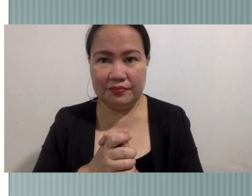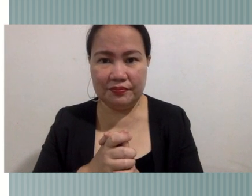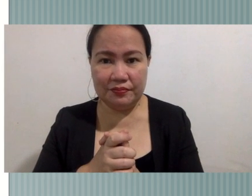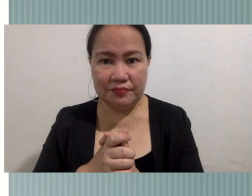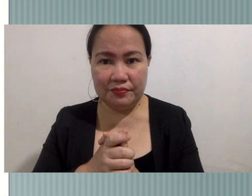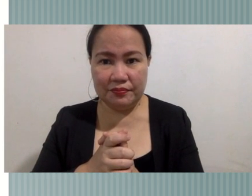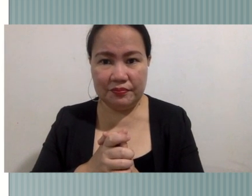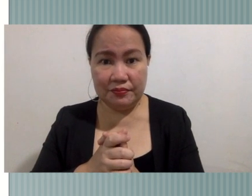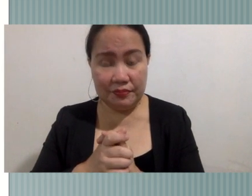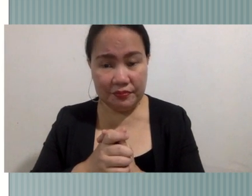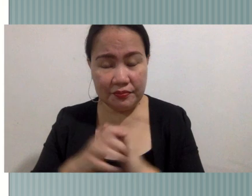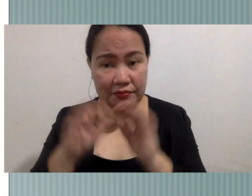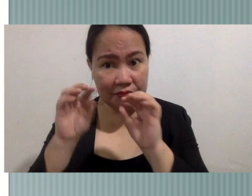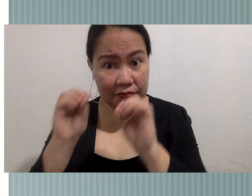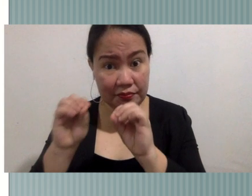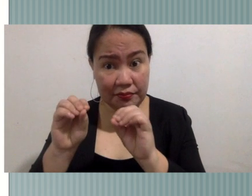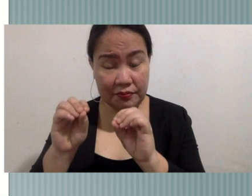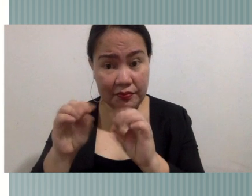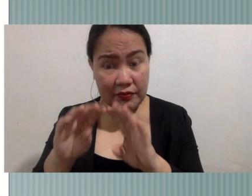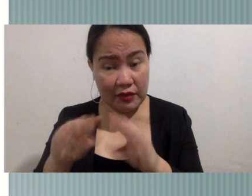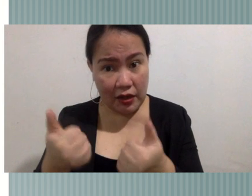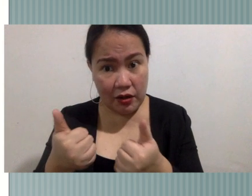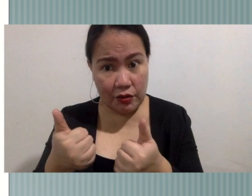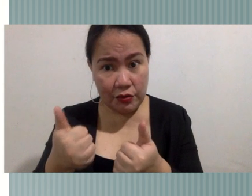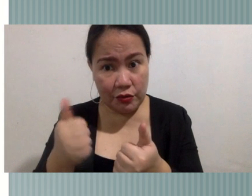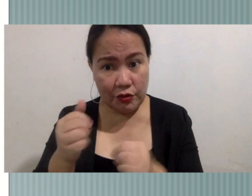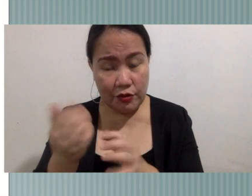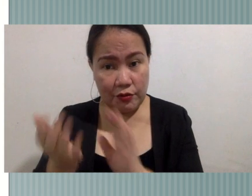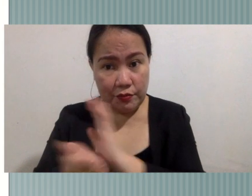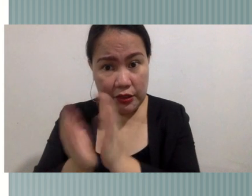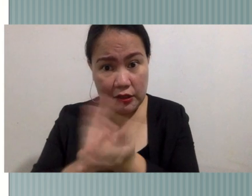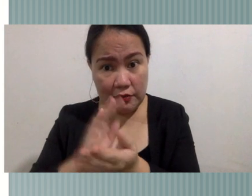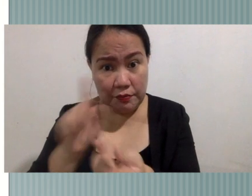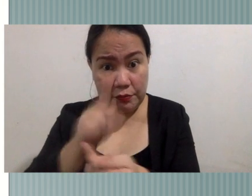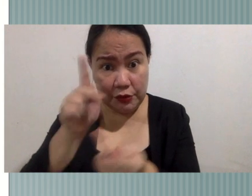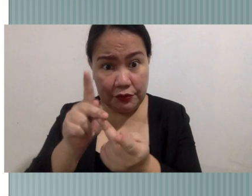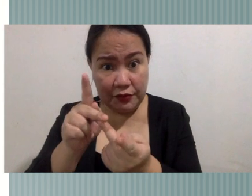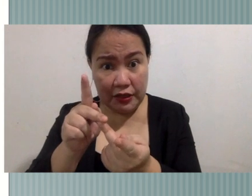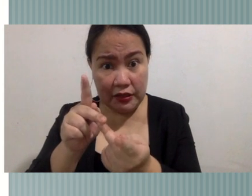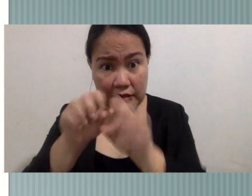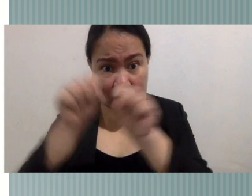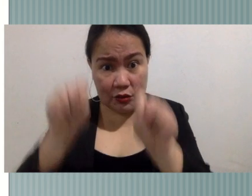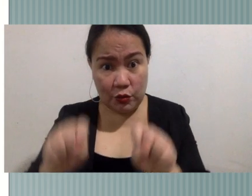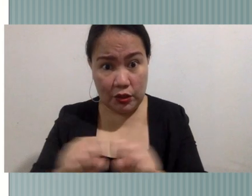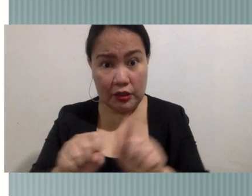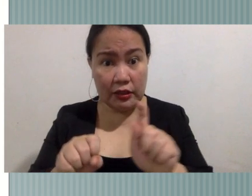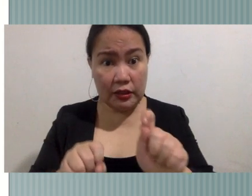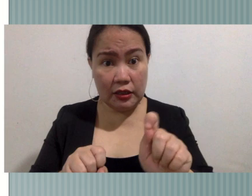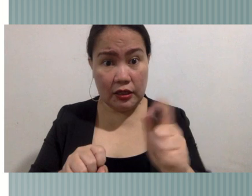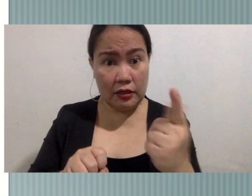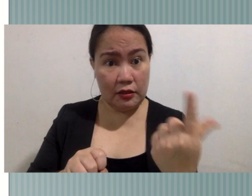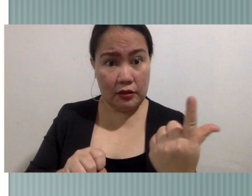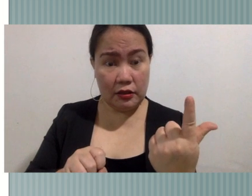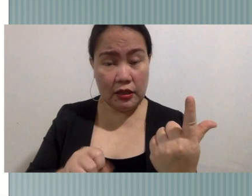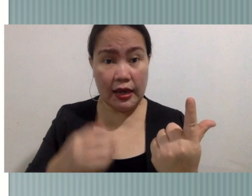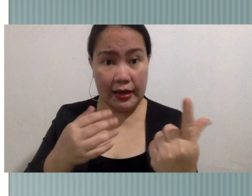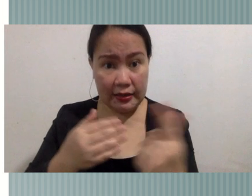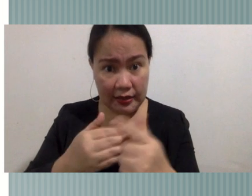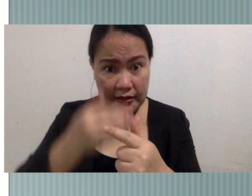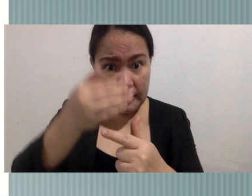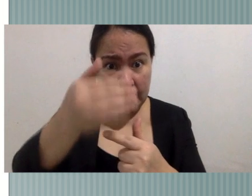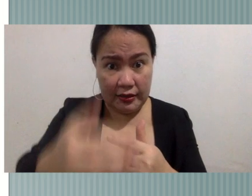So, tinuruan ko kayo kung paano gawing perfect square trinomial at from perfect